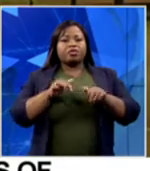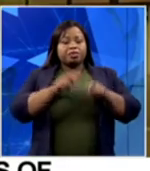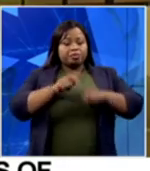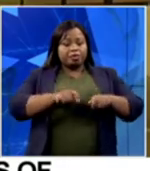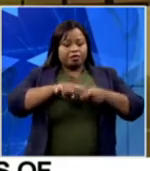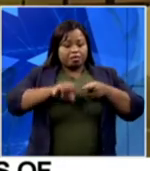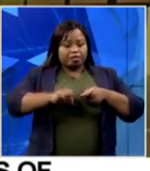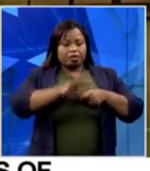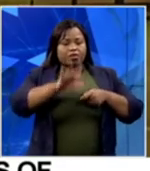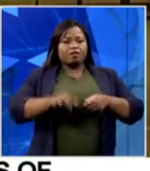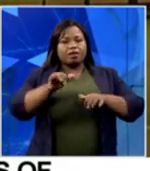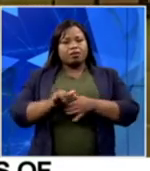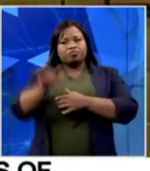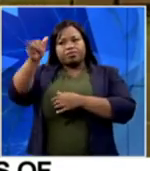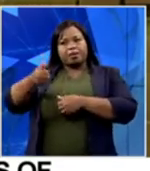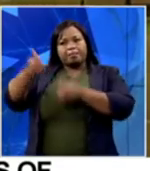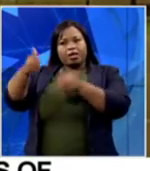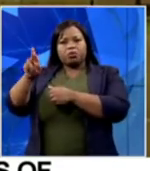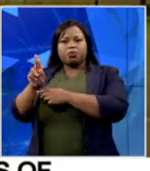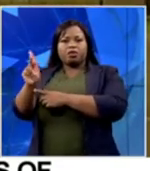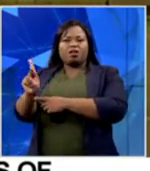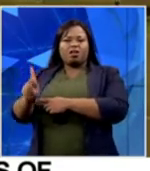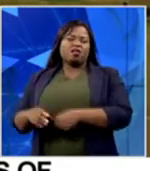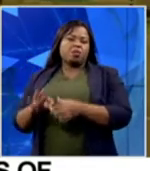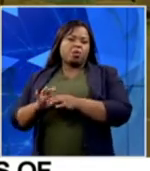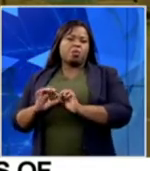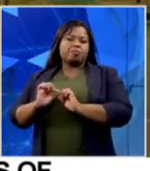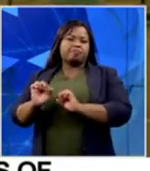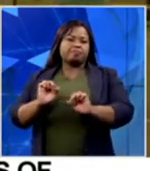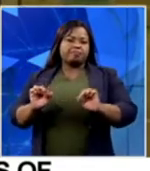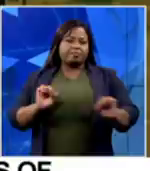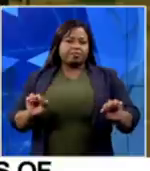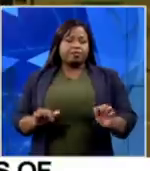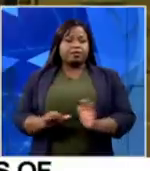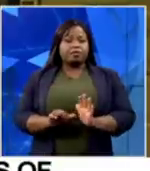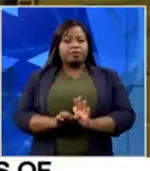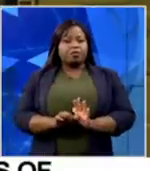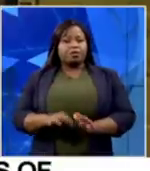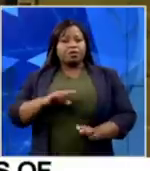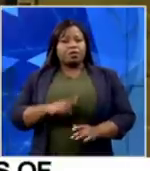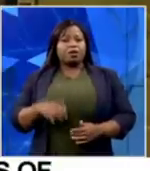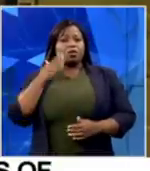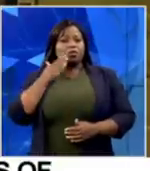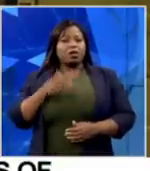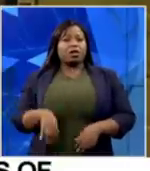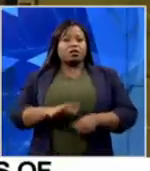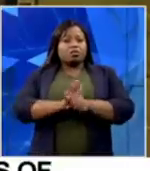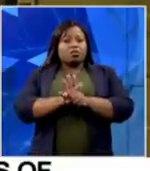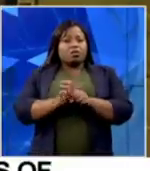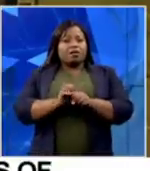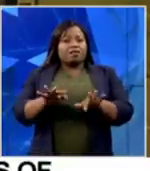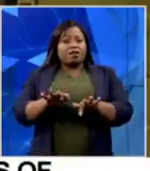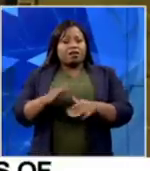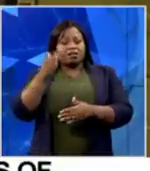obviously, as he said as well, so important. Hopefully that once this pandemic is over, that people will